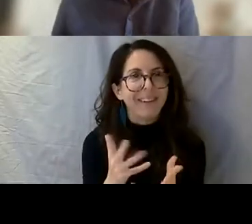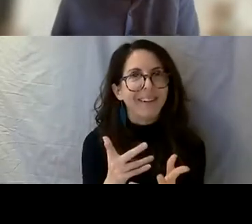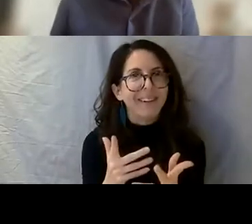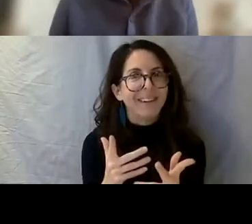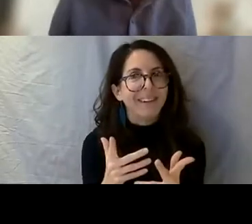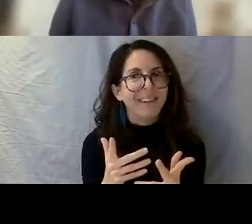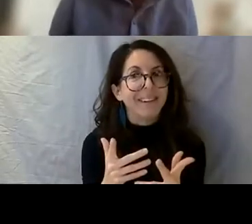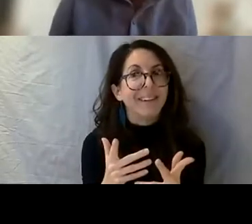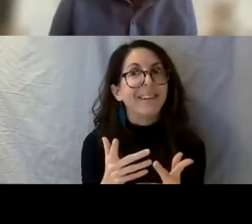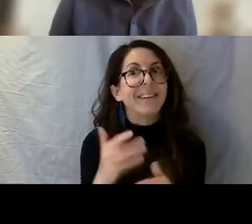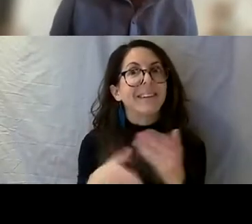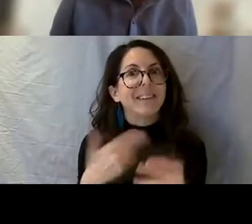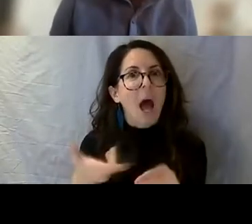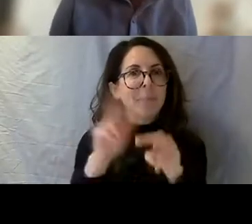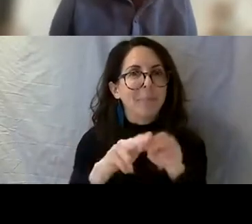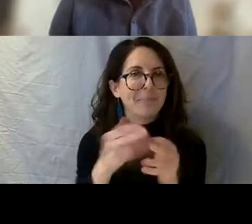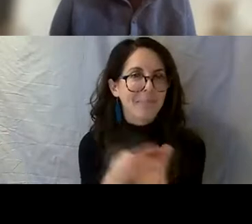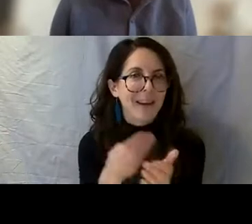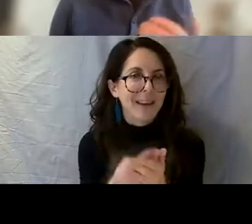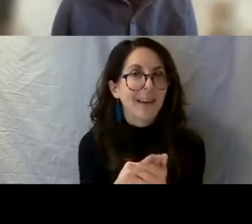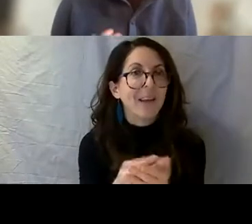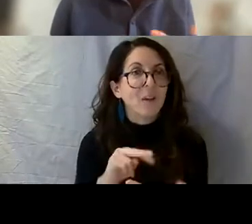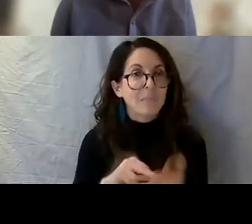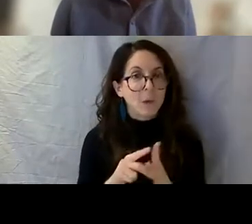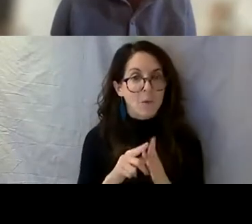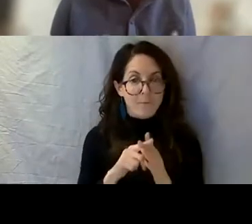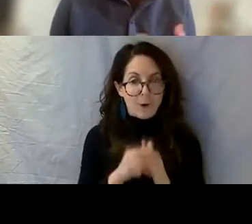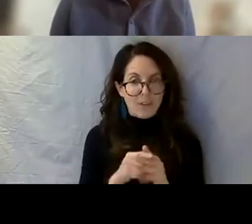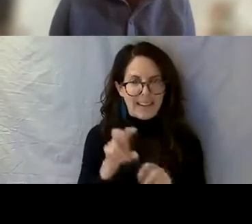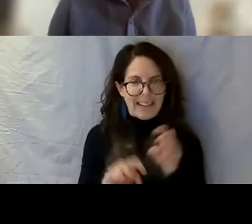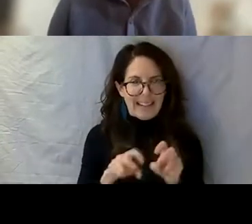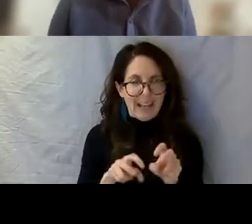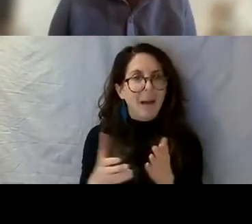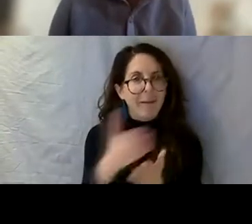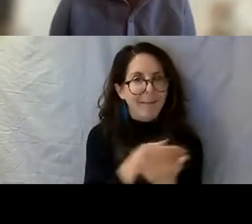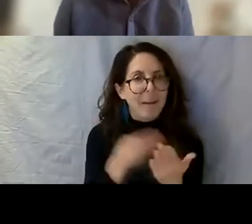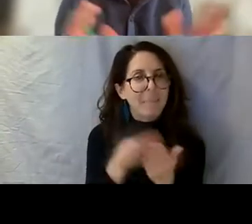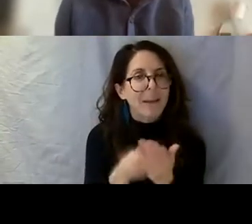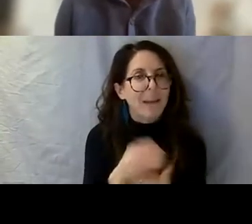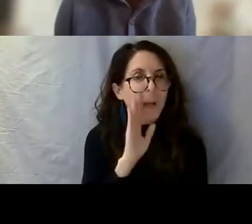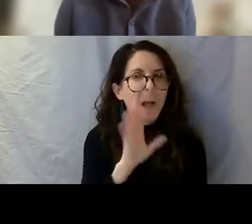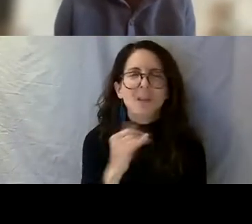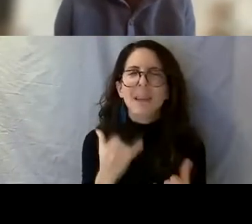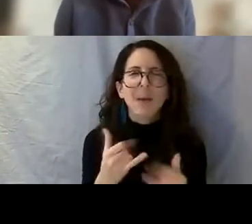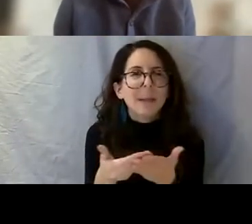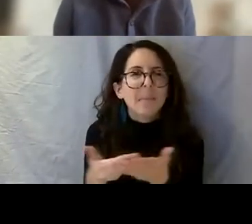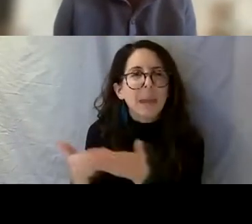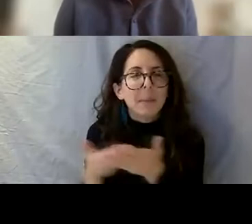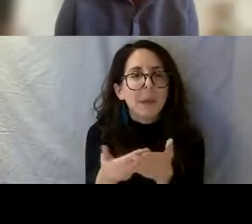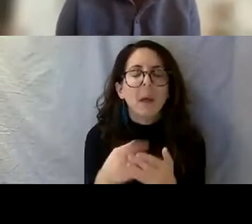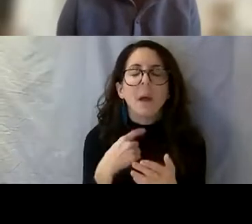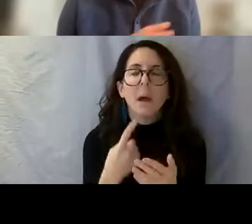of money. And so we're just in this infancy of a new art form where, like, you know, we're creating a play in VR right now